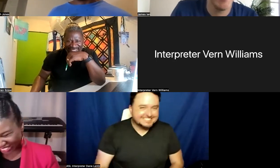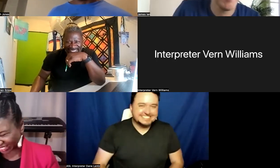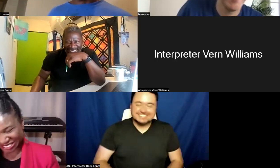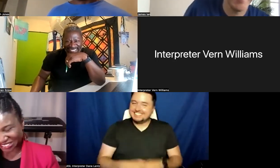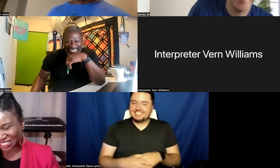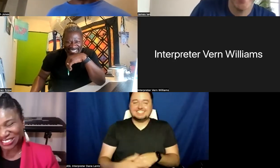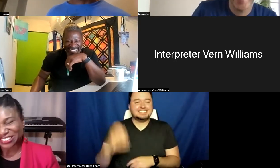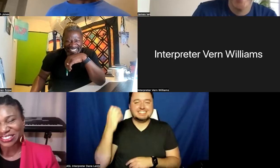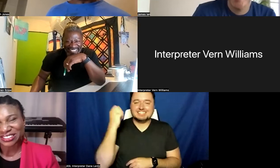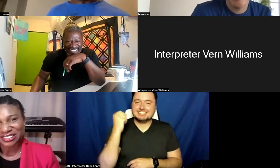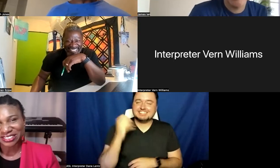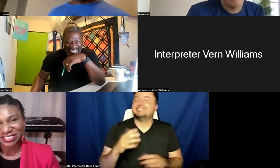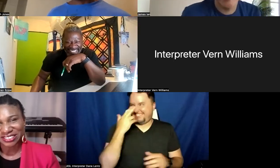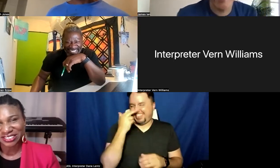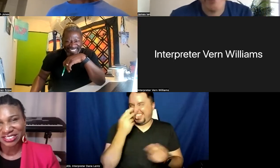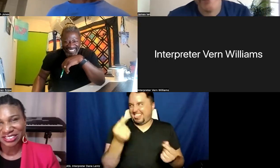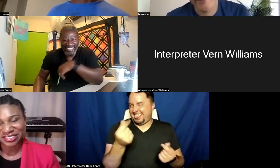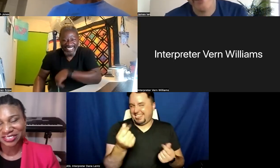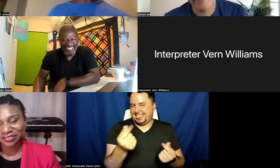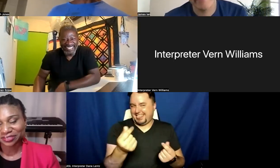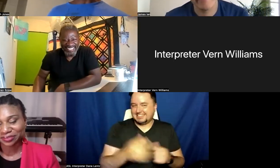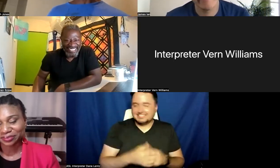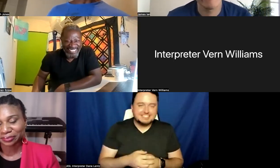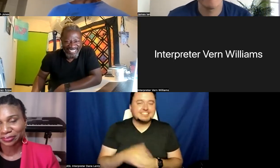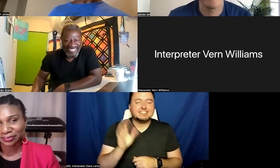So that's one.